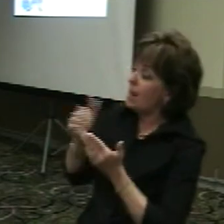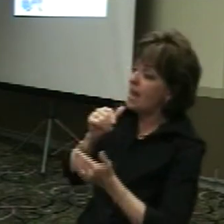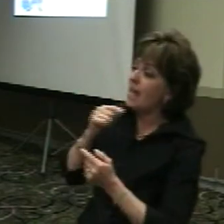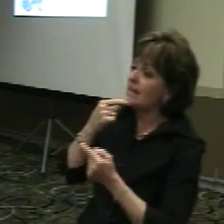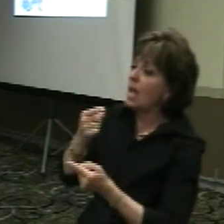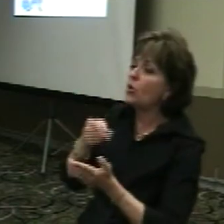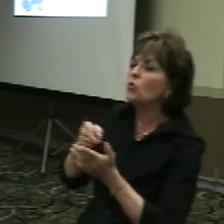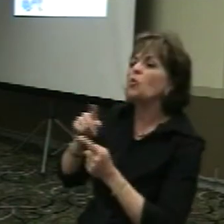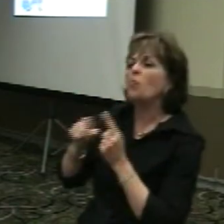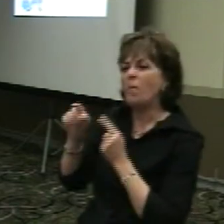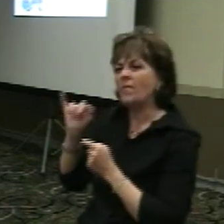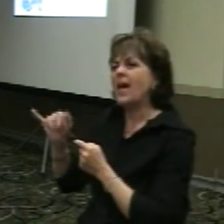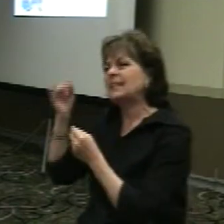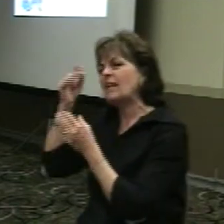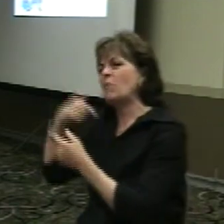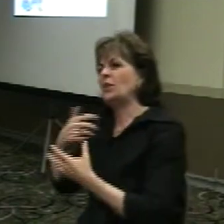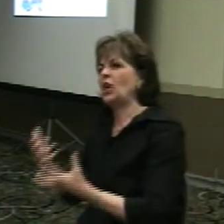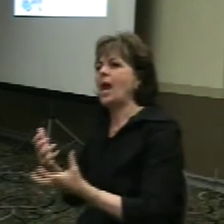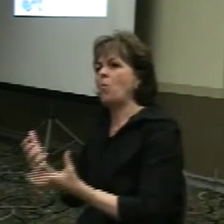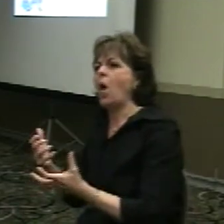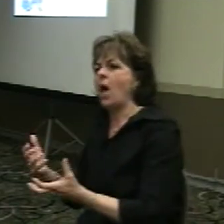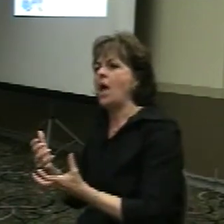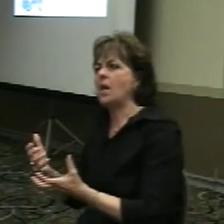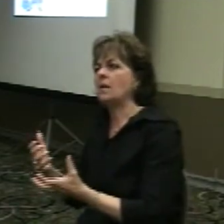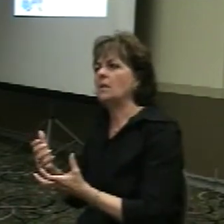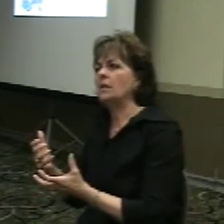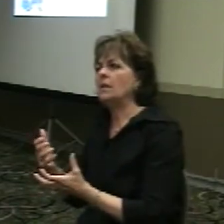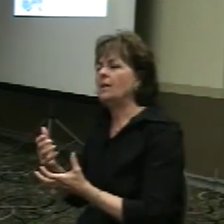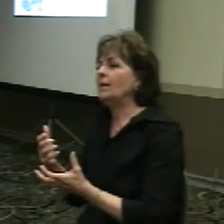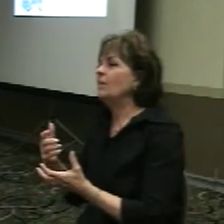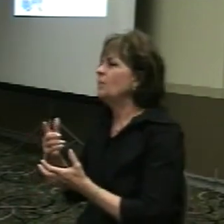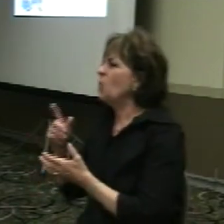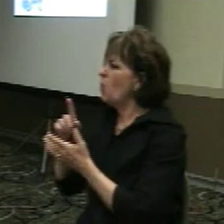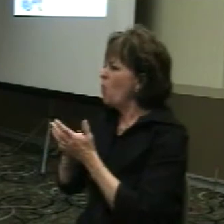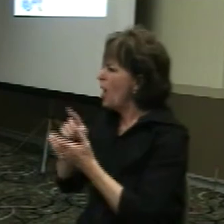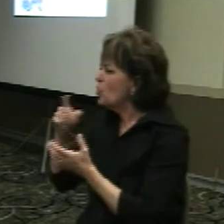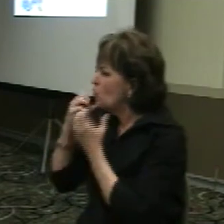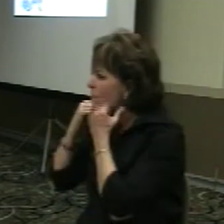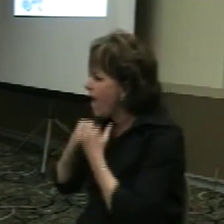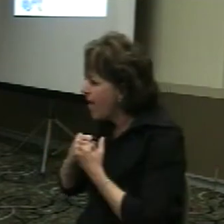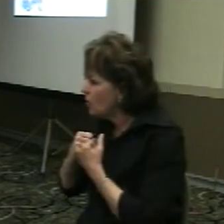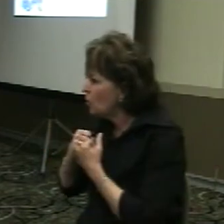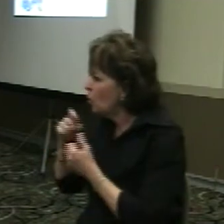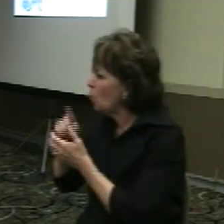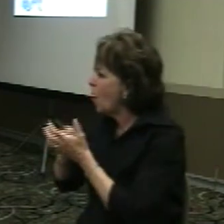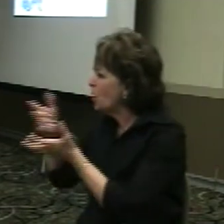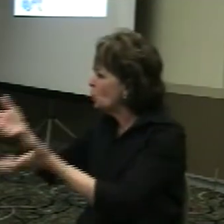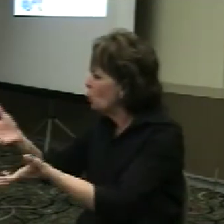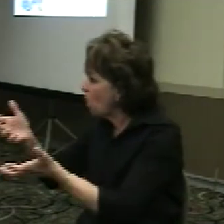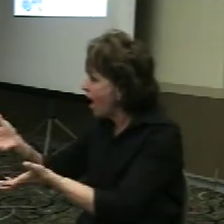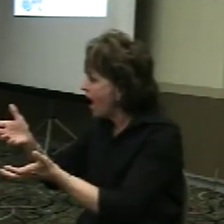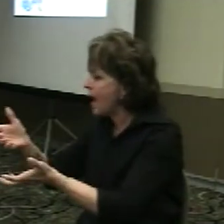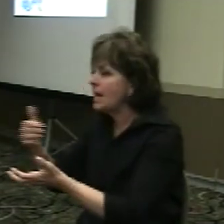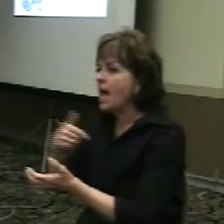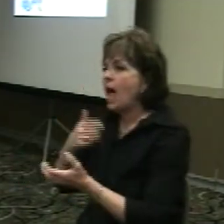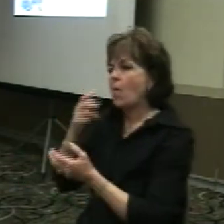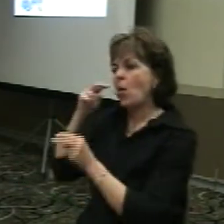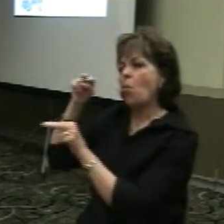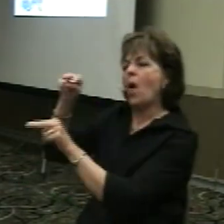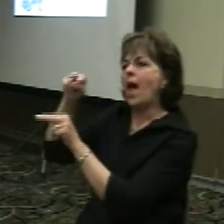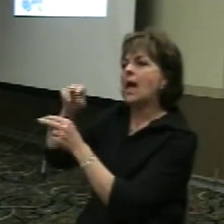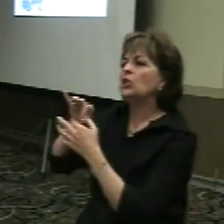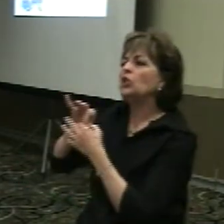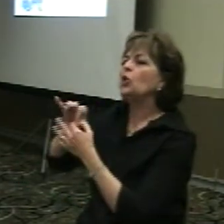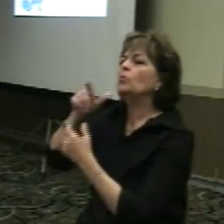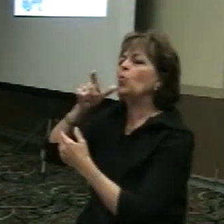certainly be a piece of information I would want as to what do you value, what do you want going on. I would want to be watching in